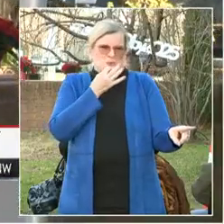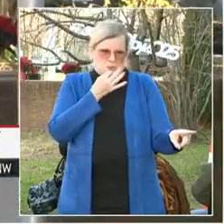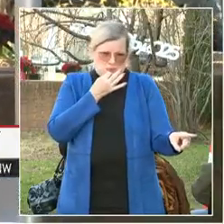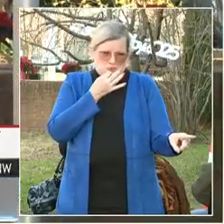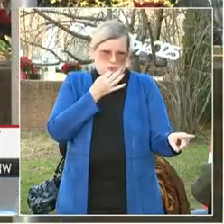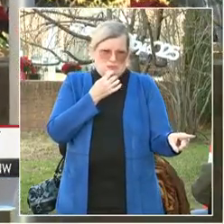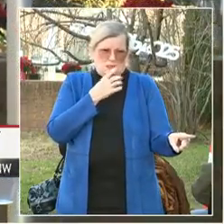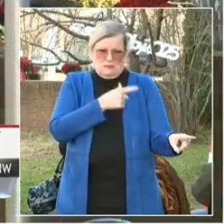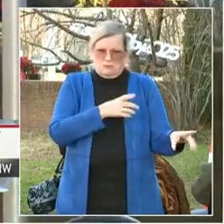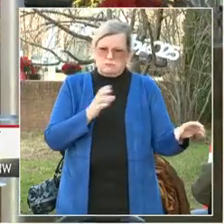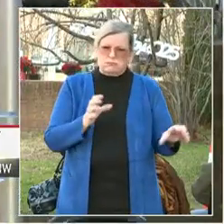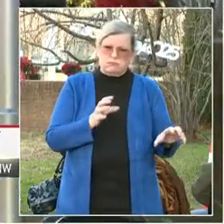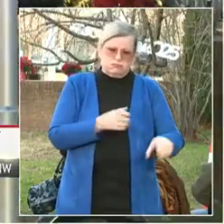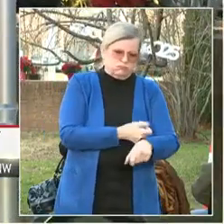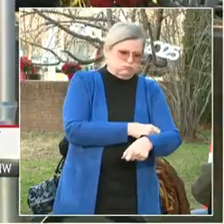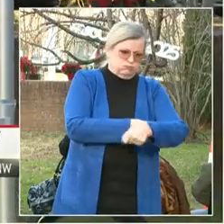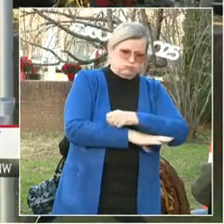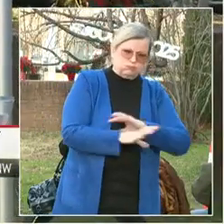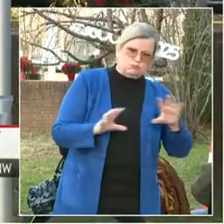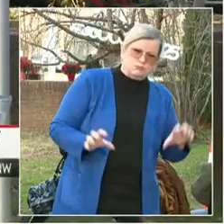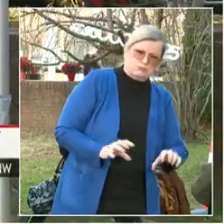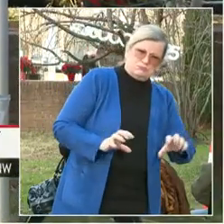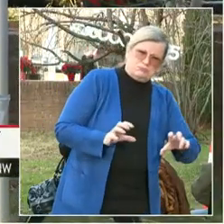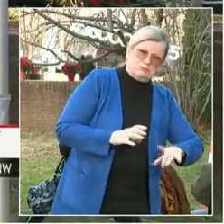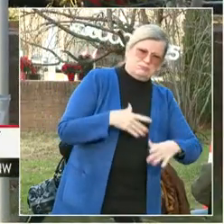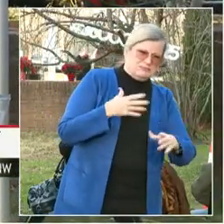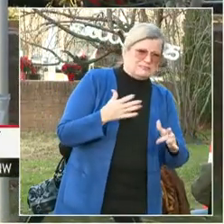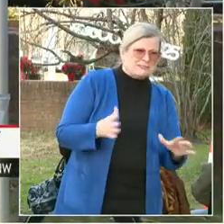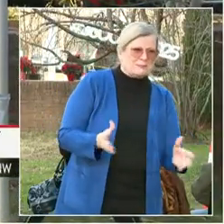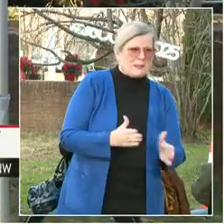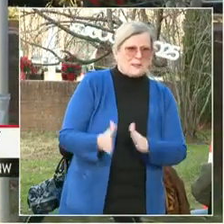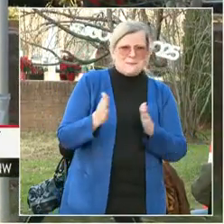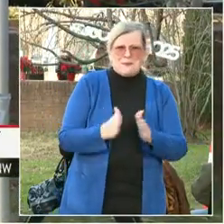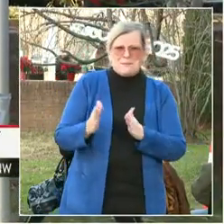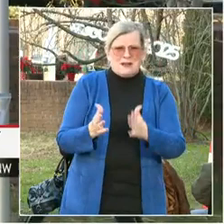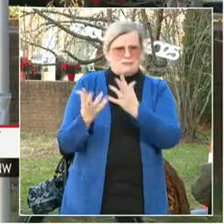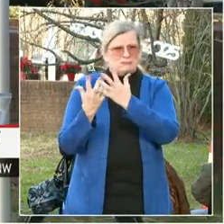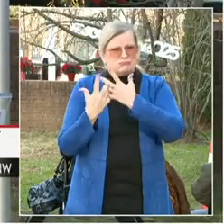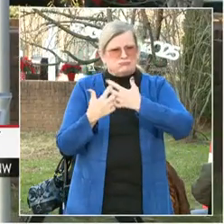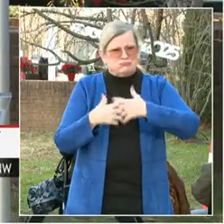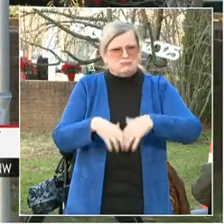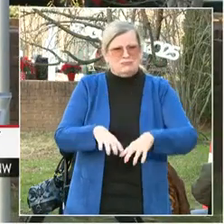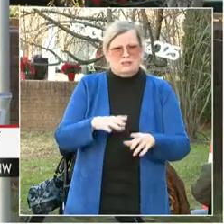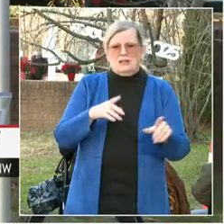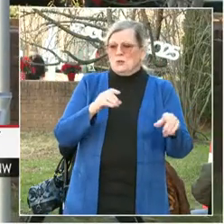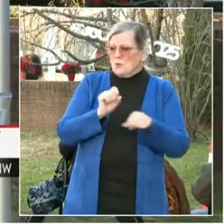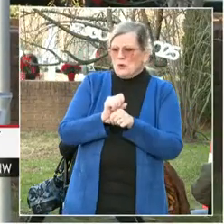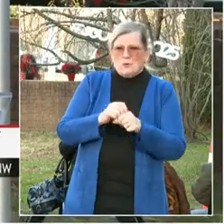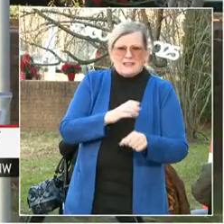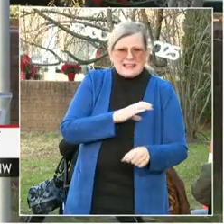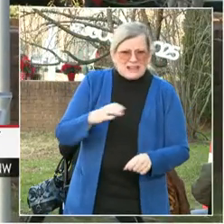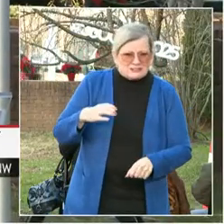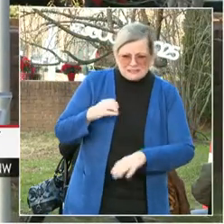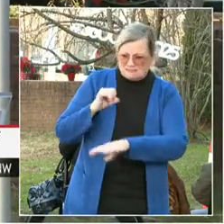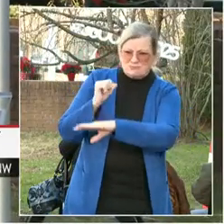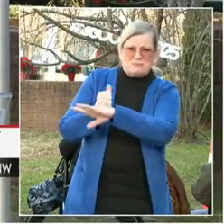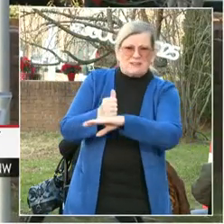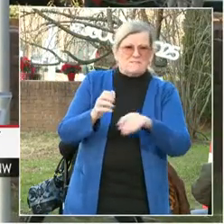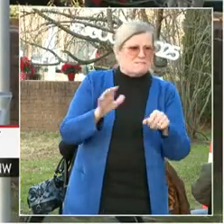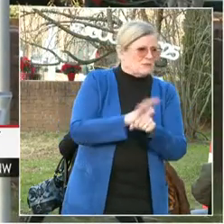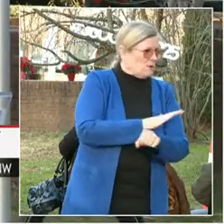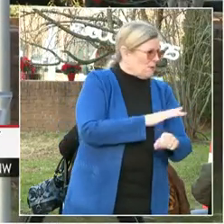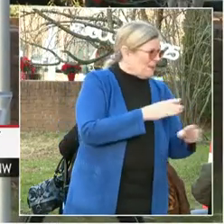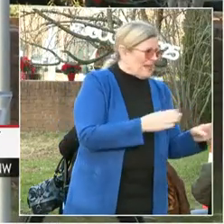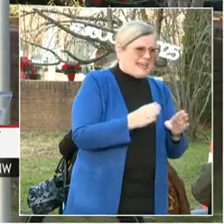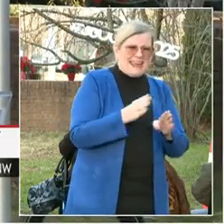lot of great successes, including working with the council to get the comprehensive plan amendment passed through. So join